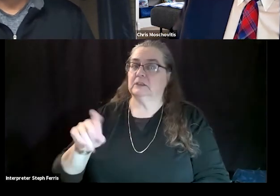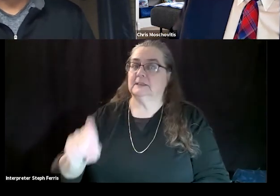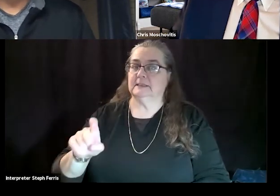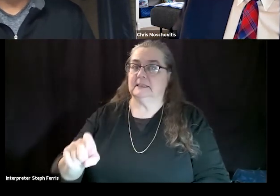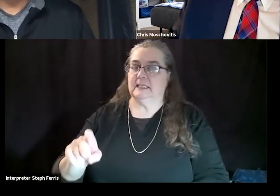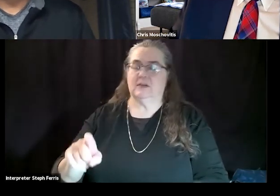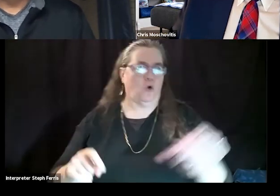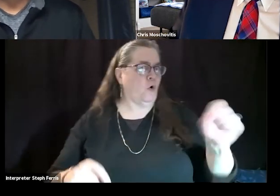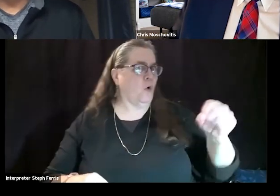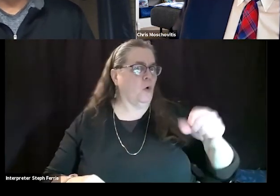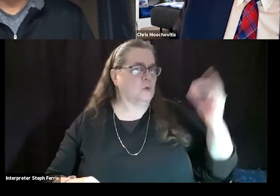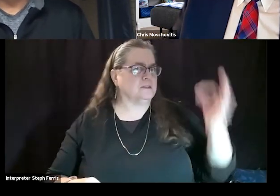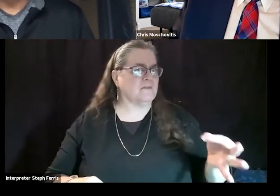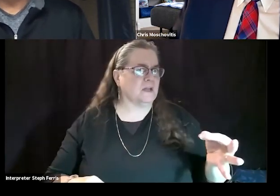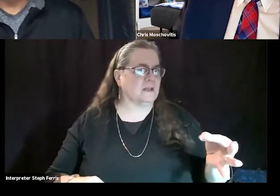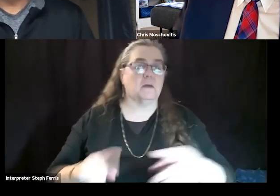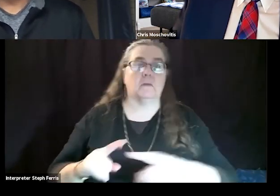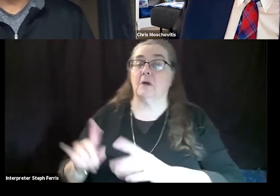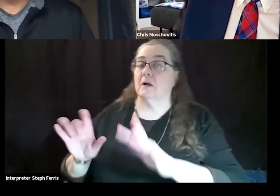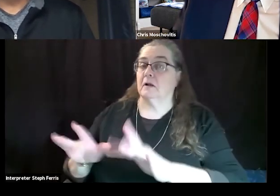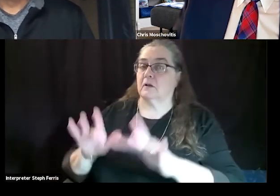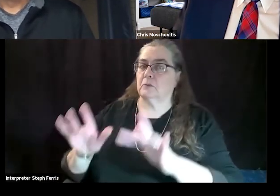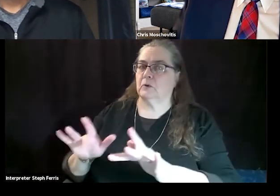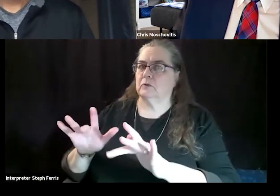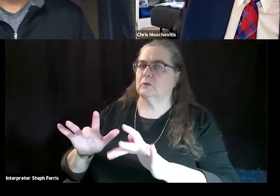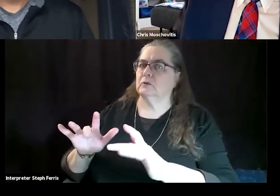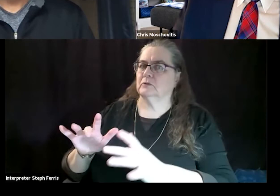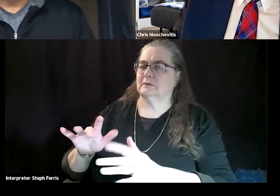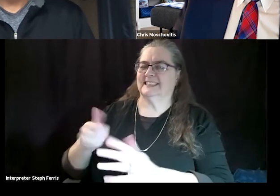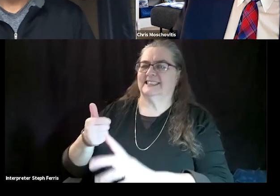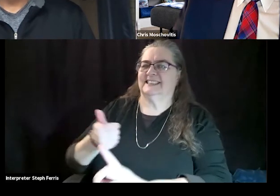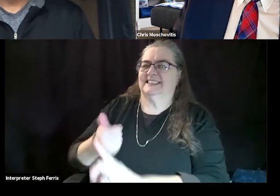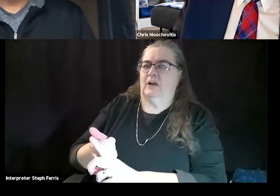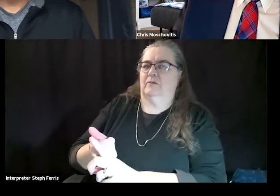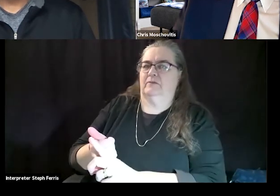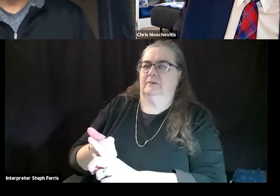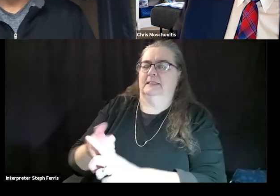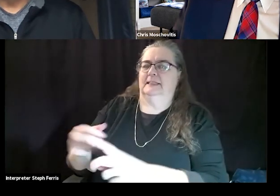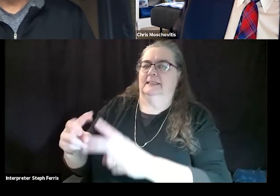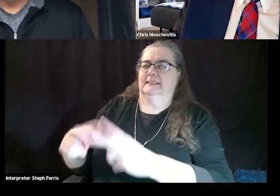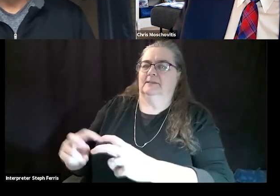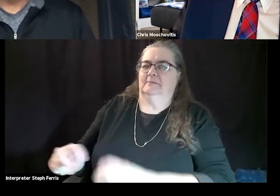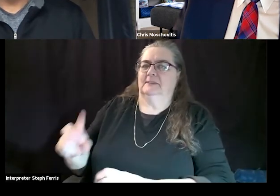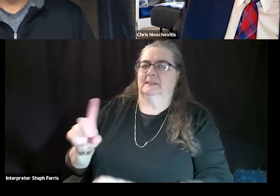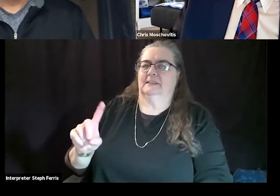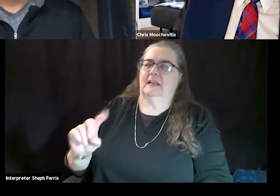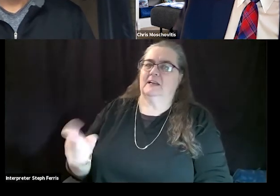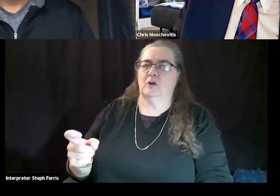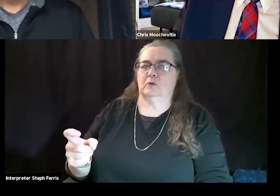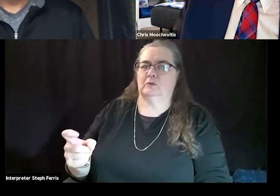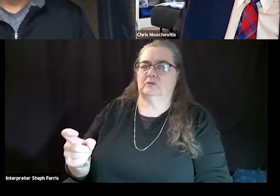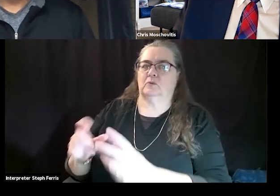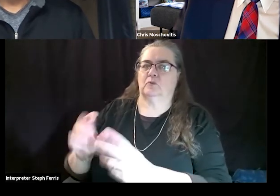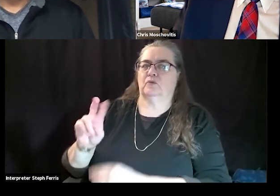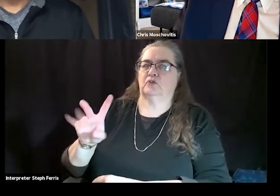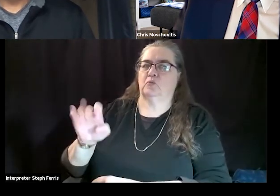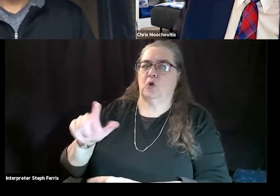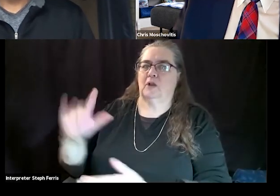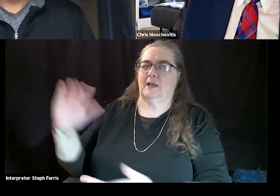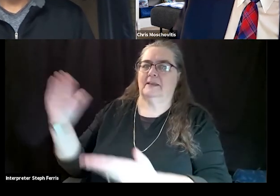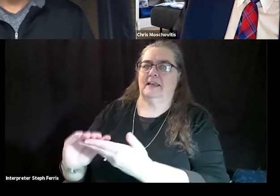But computers are getting better, like self-diagnosing, plus with a lot of virtual stuff and less hardware. Also,